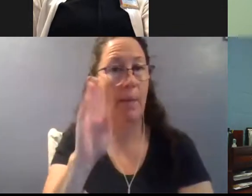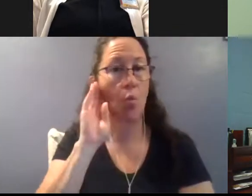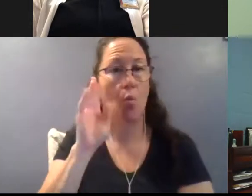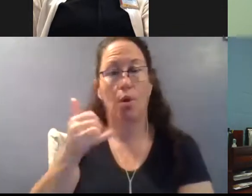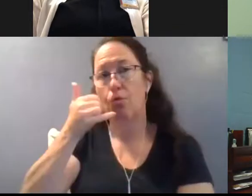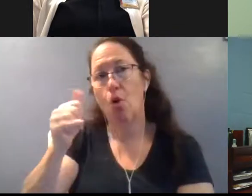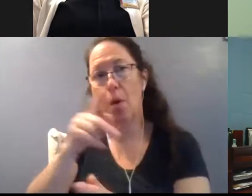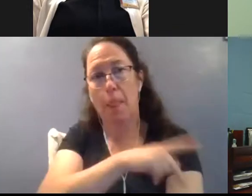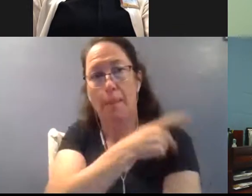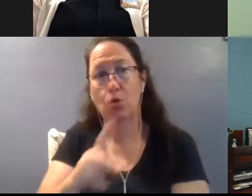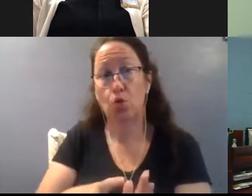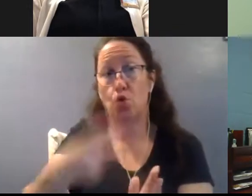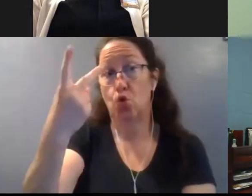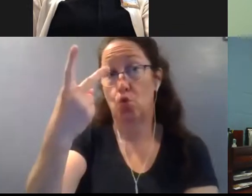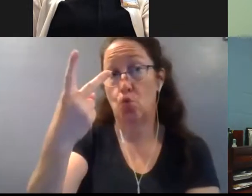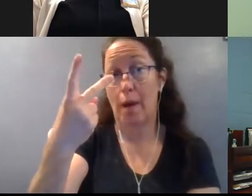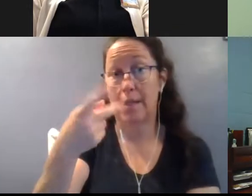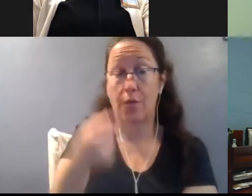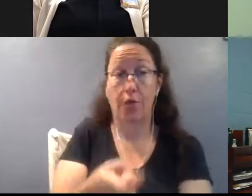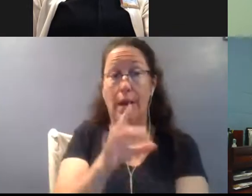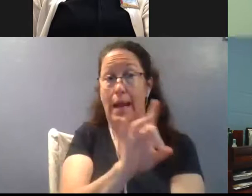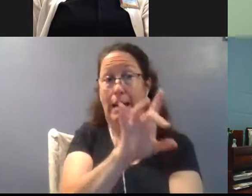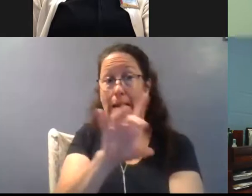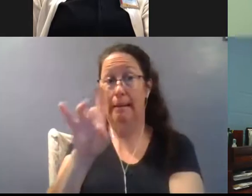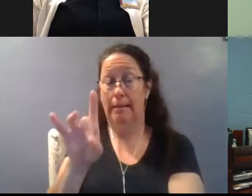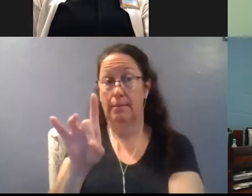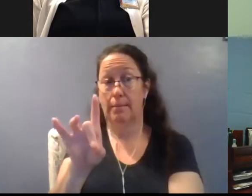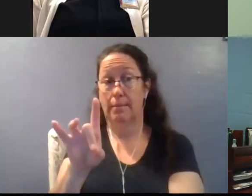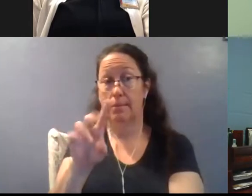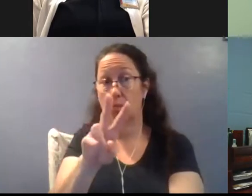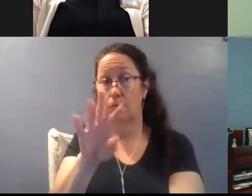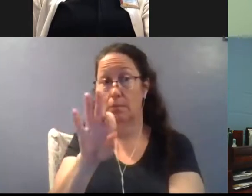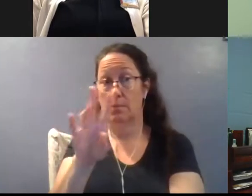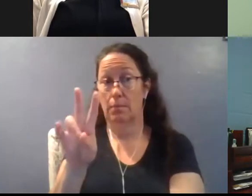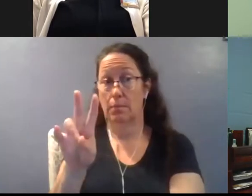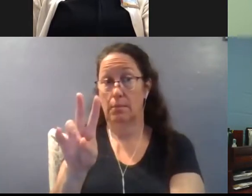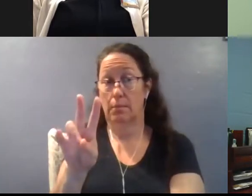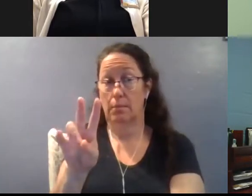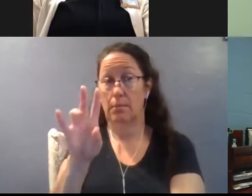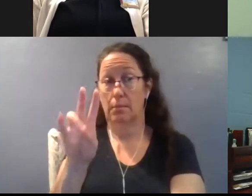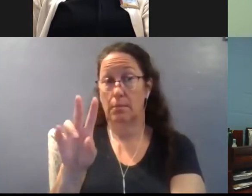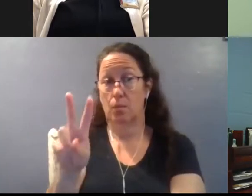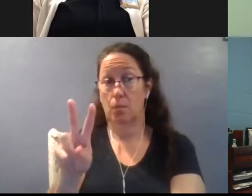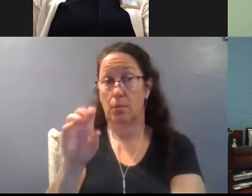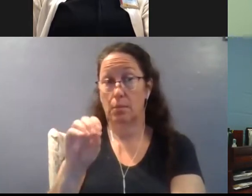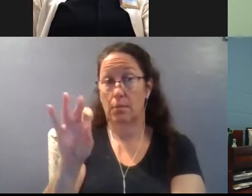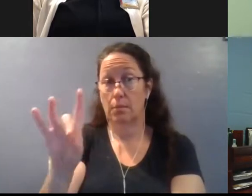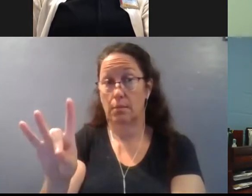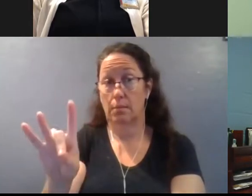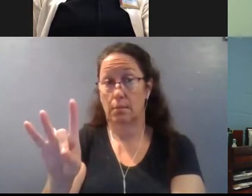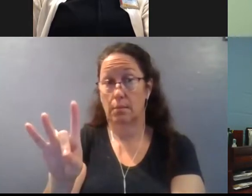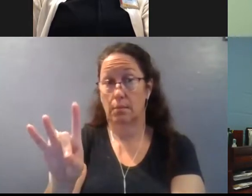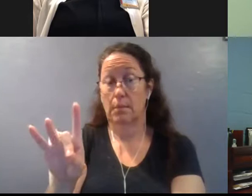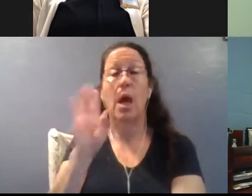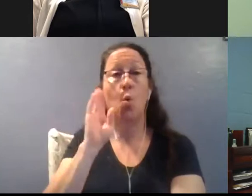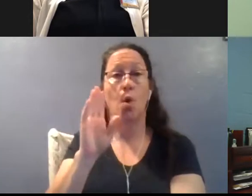patients twice from this number, 888-297-7666, 7208, and I will put